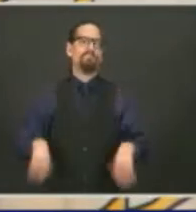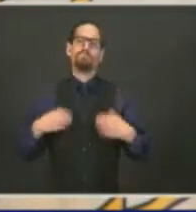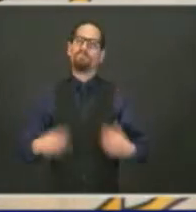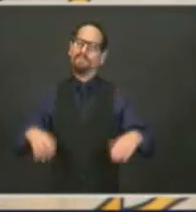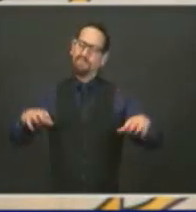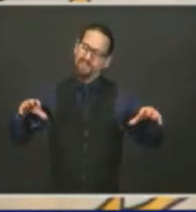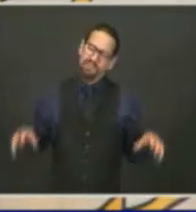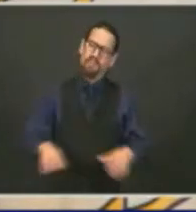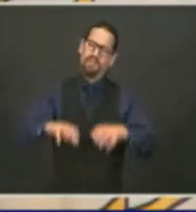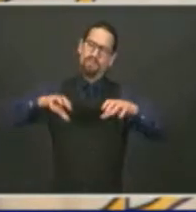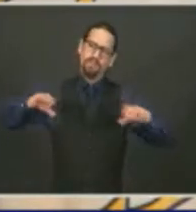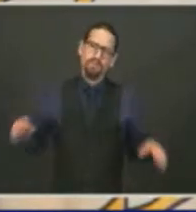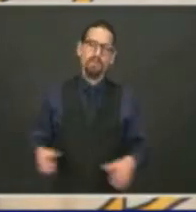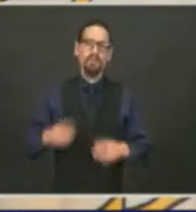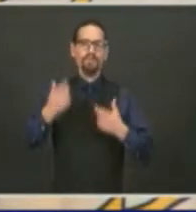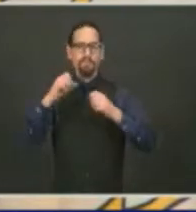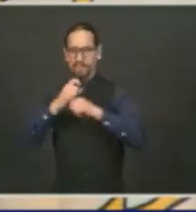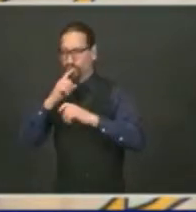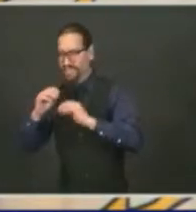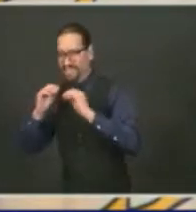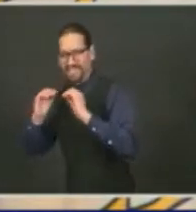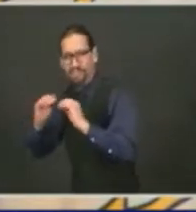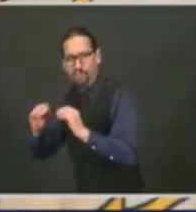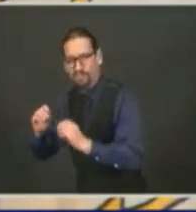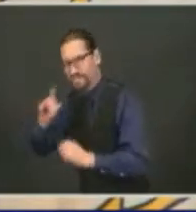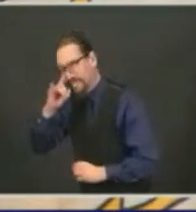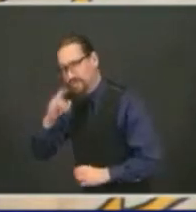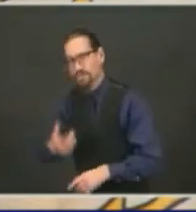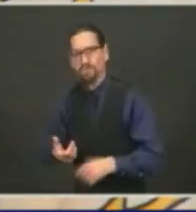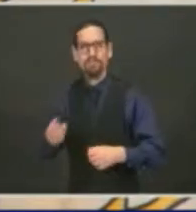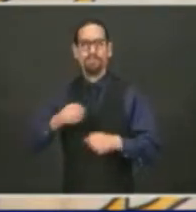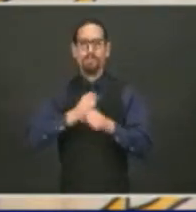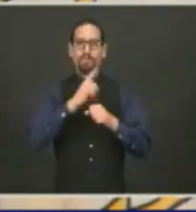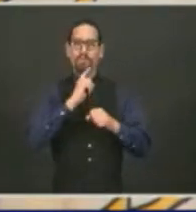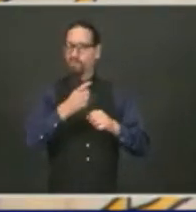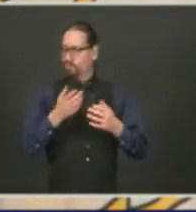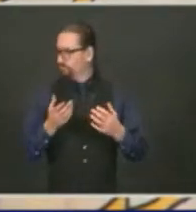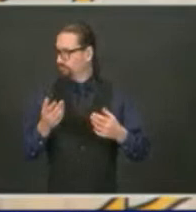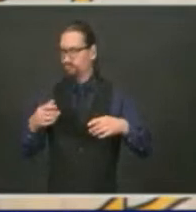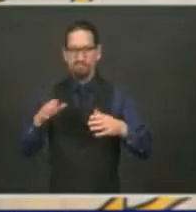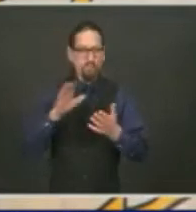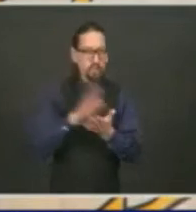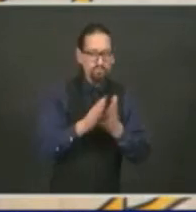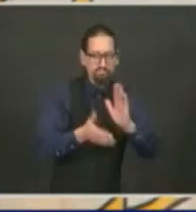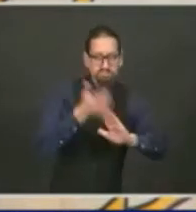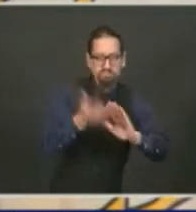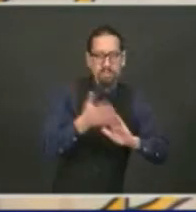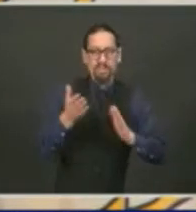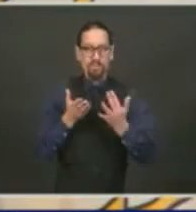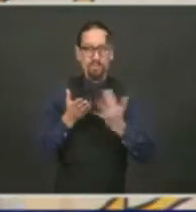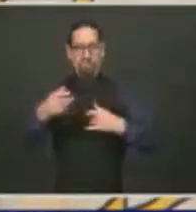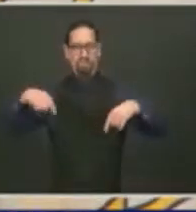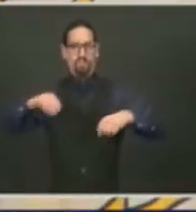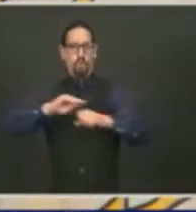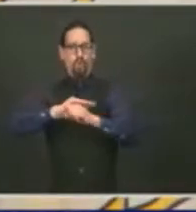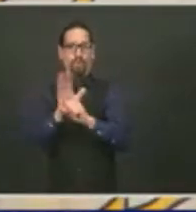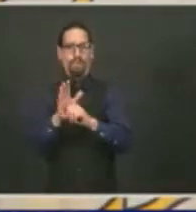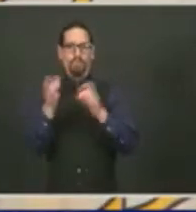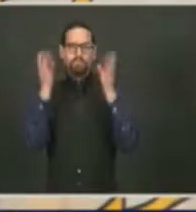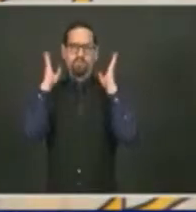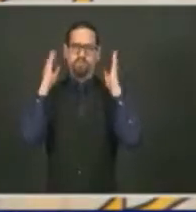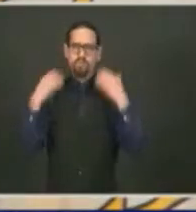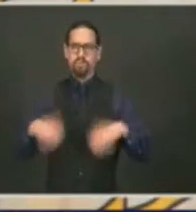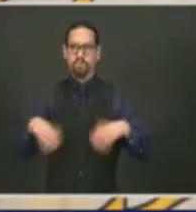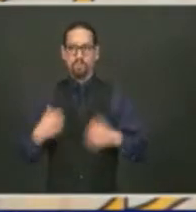to educate our kids through coronavirus. And as we look to January and the ramp up, we want to support you in every way